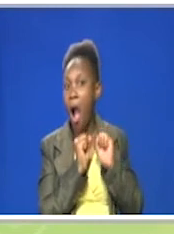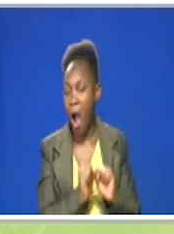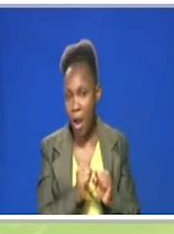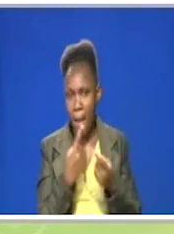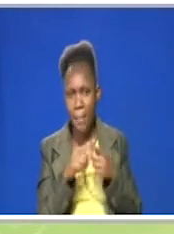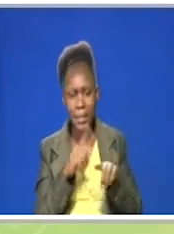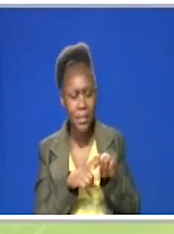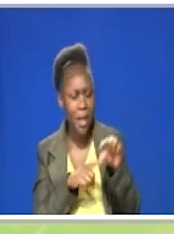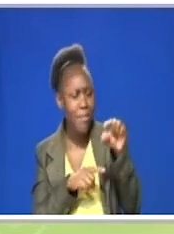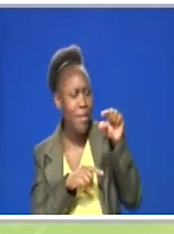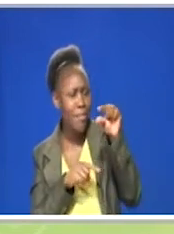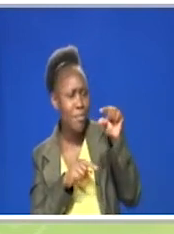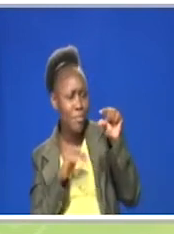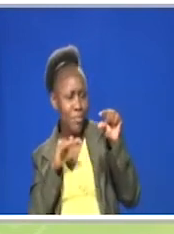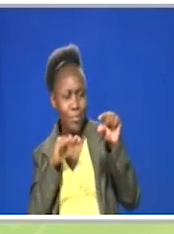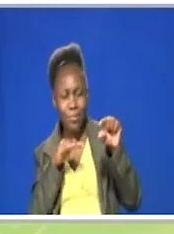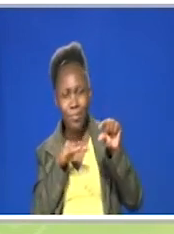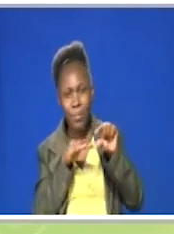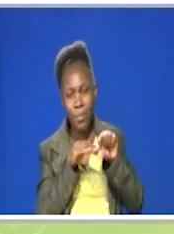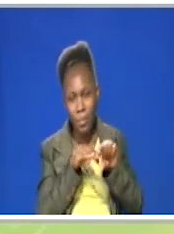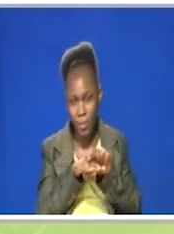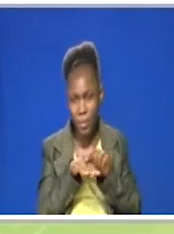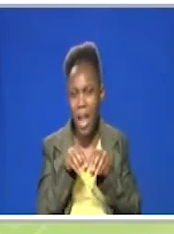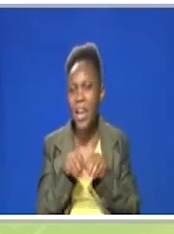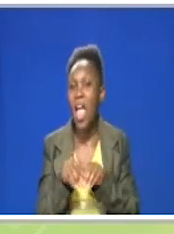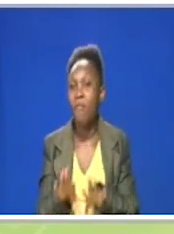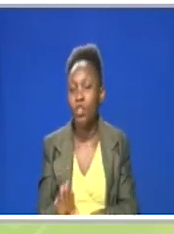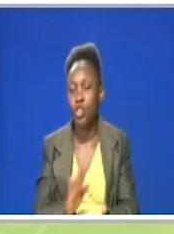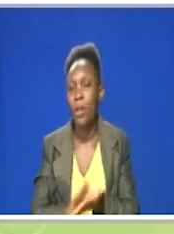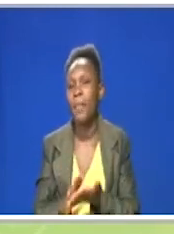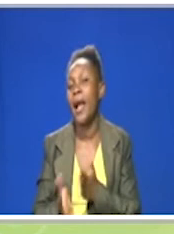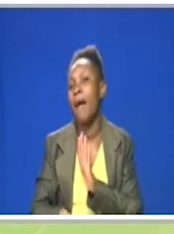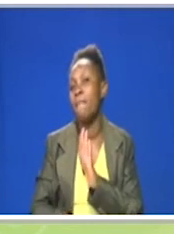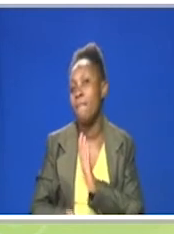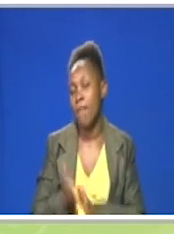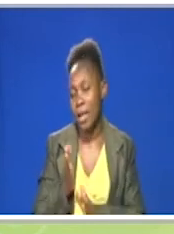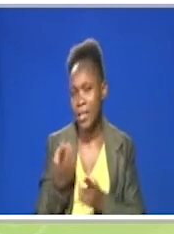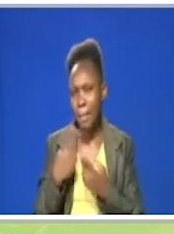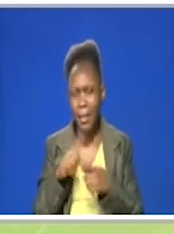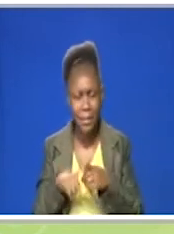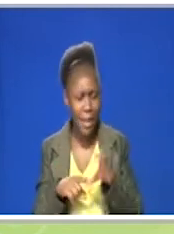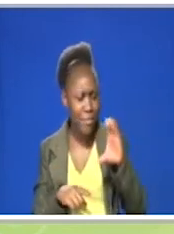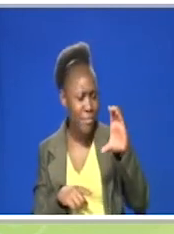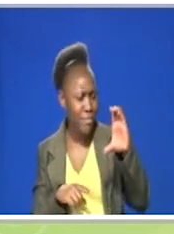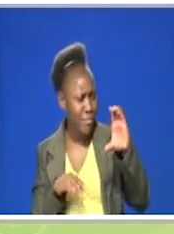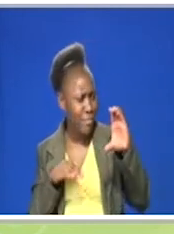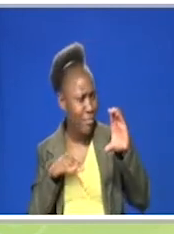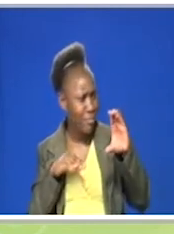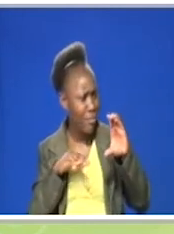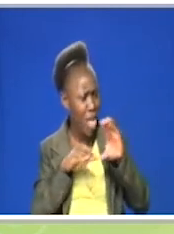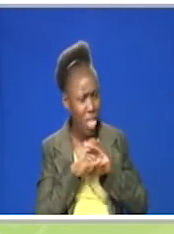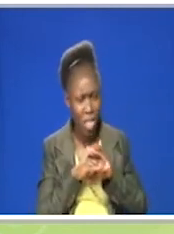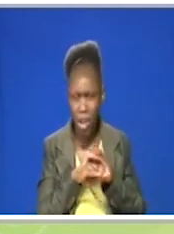thicker the membrane, the lower the rate of diffusion, because the distance that is